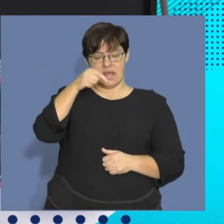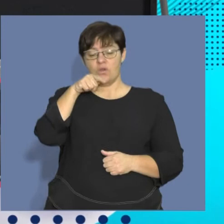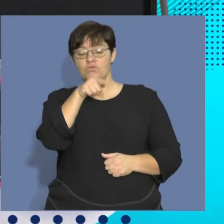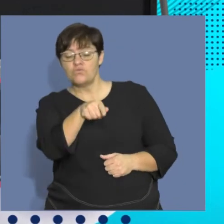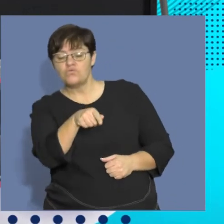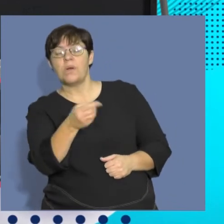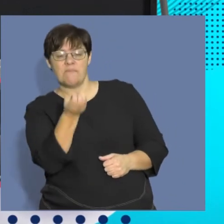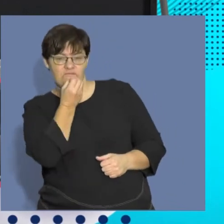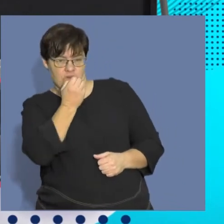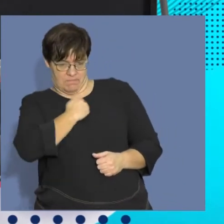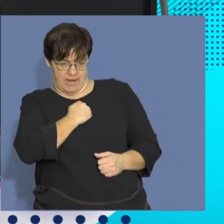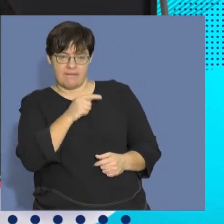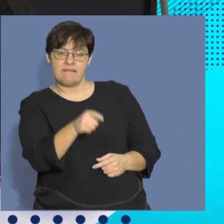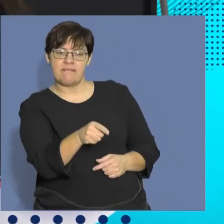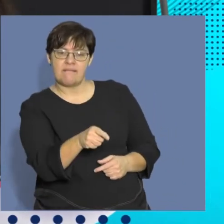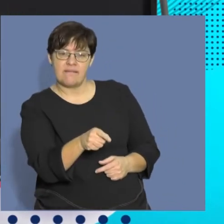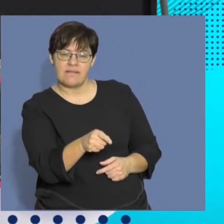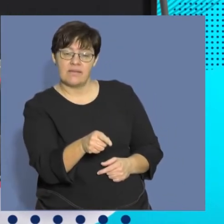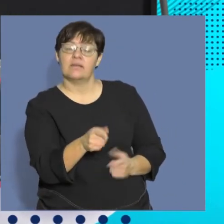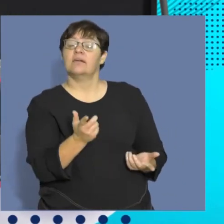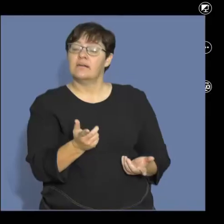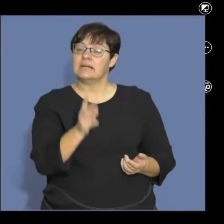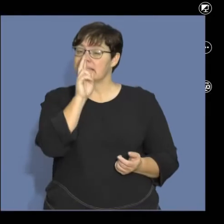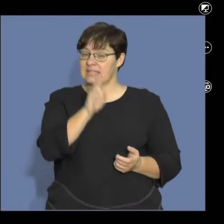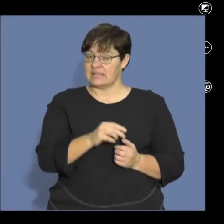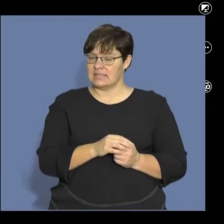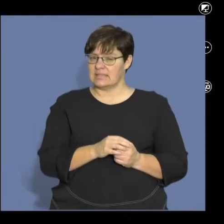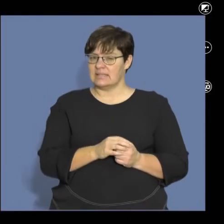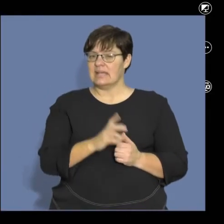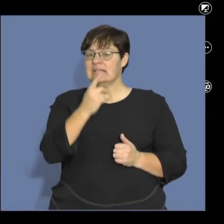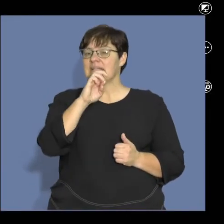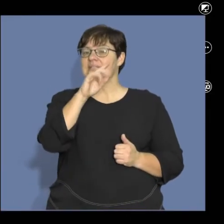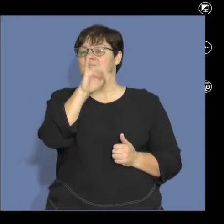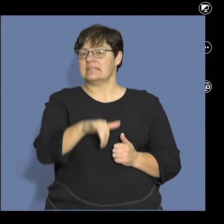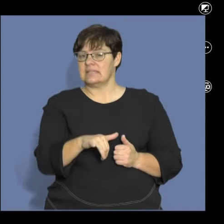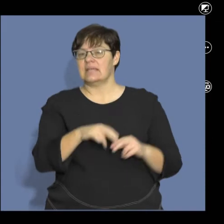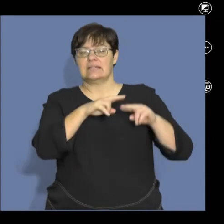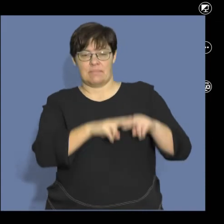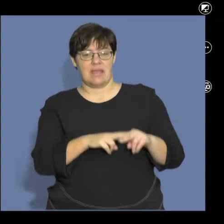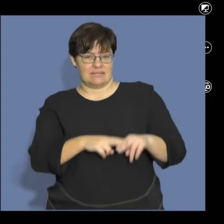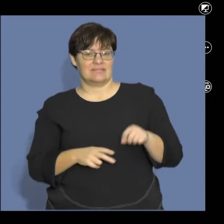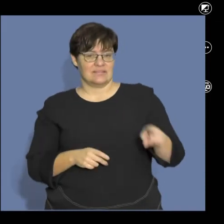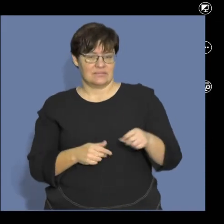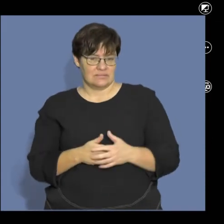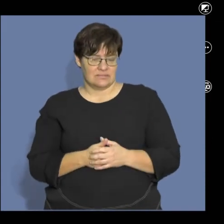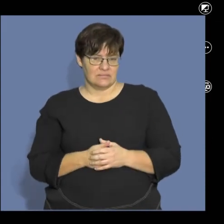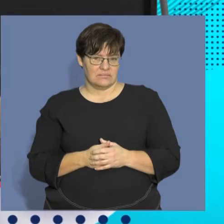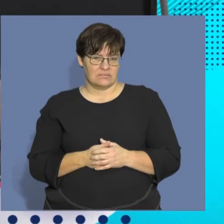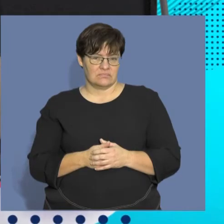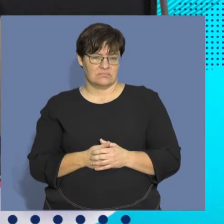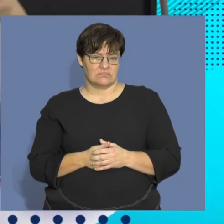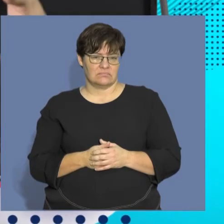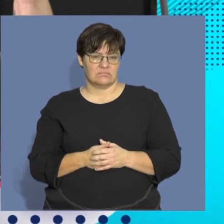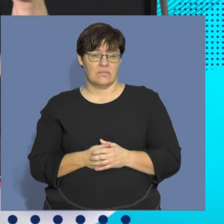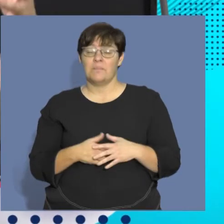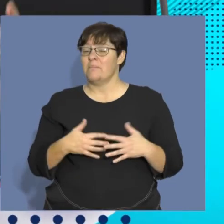you are the prey. Now think about how this is density dependent. If